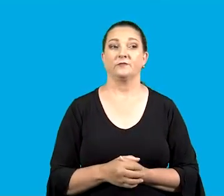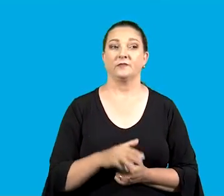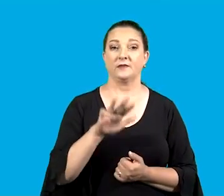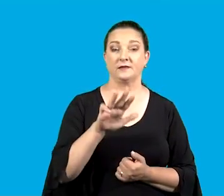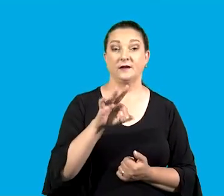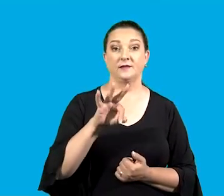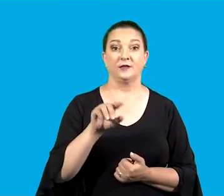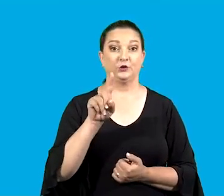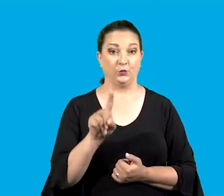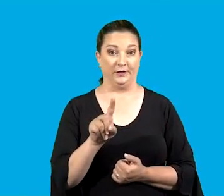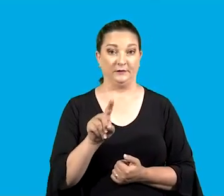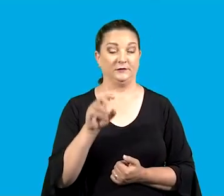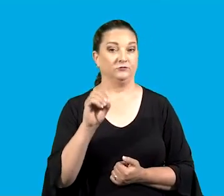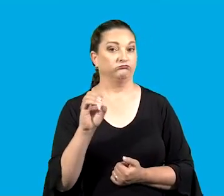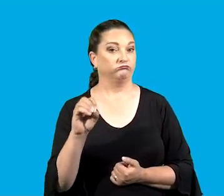931,000.